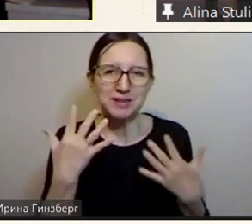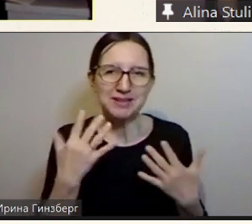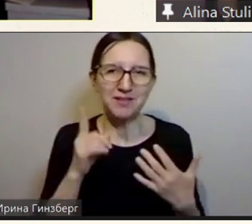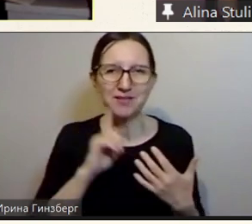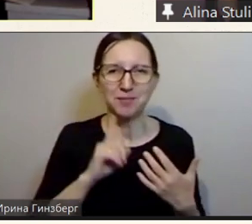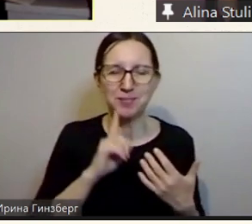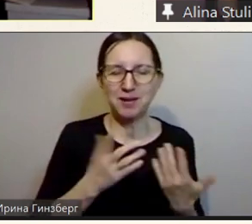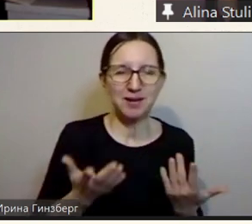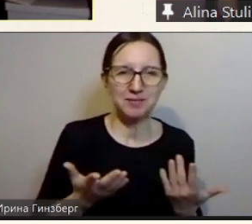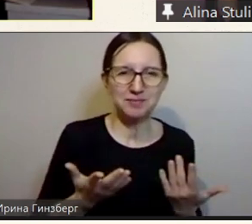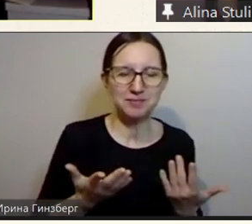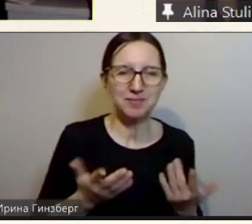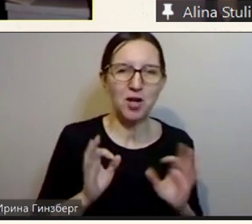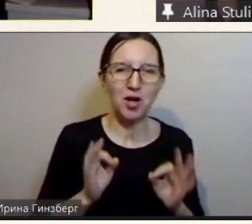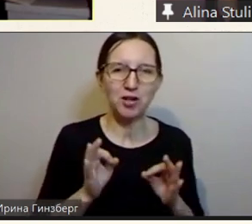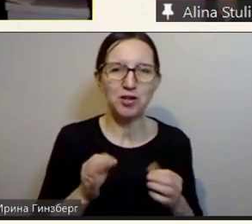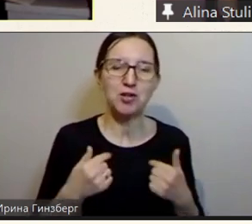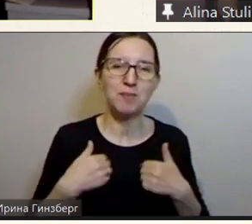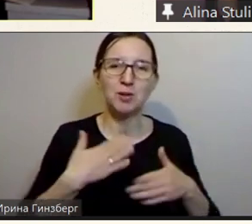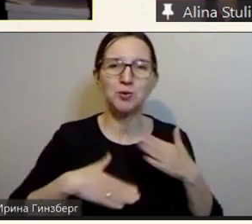We have shown in Istanbul,